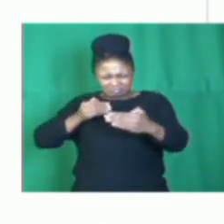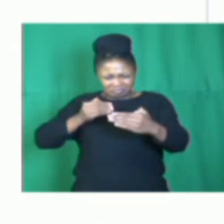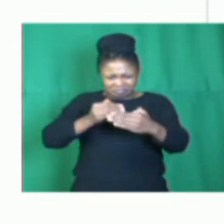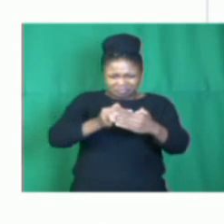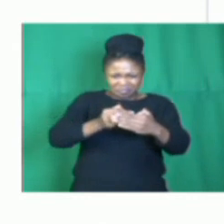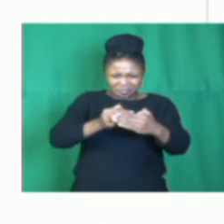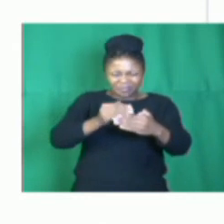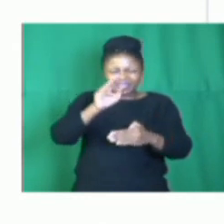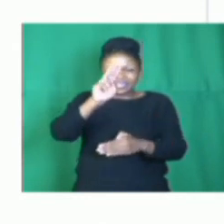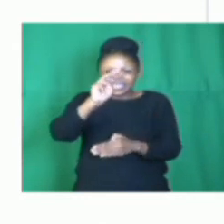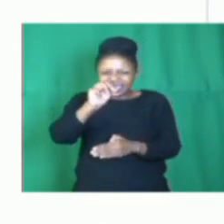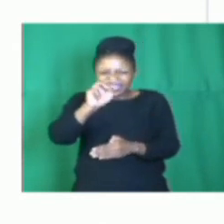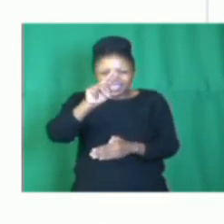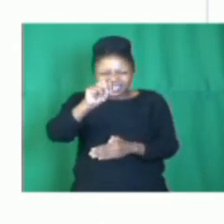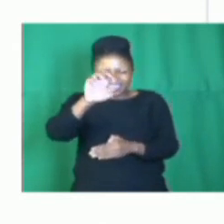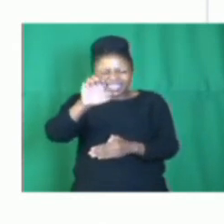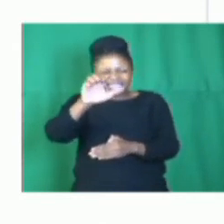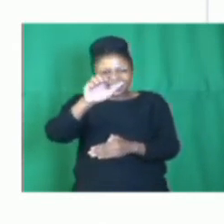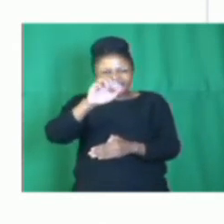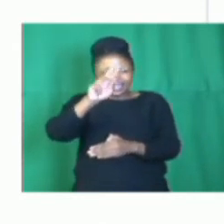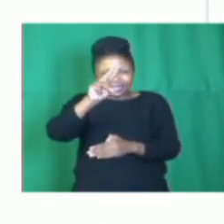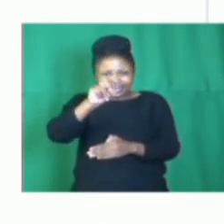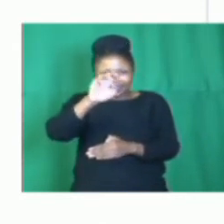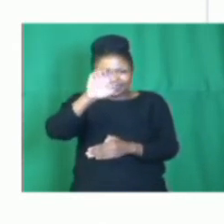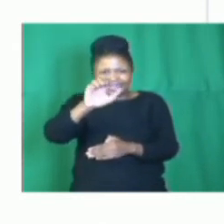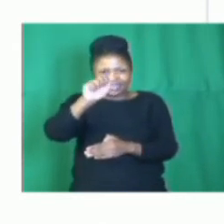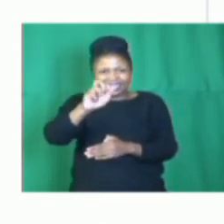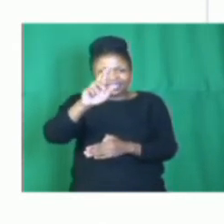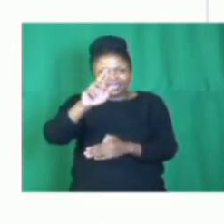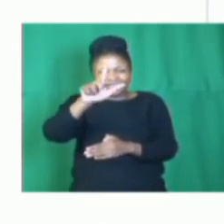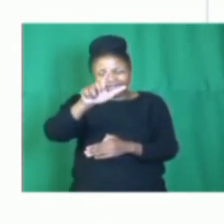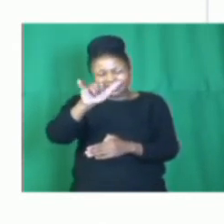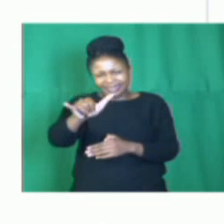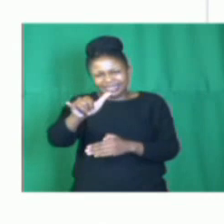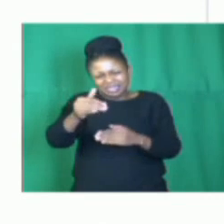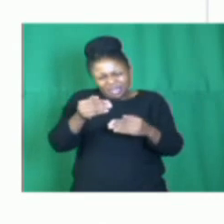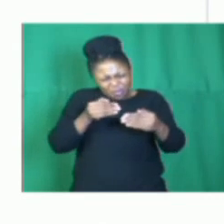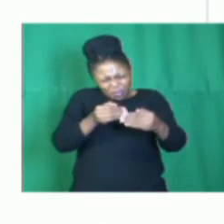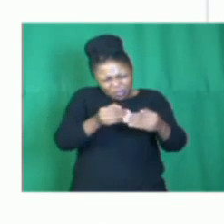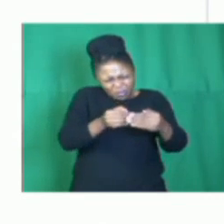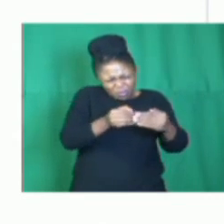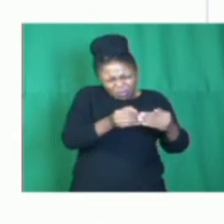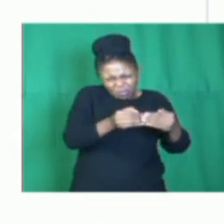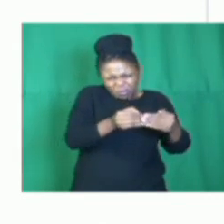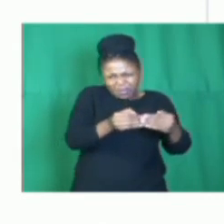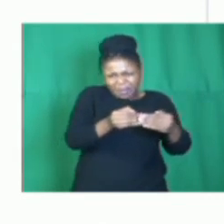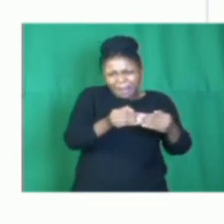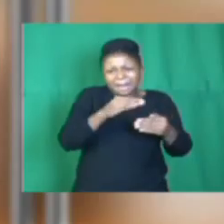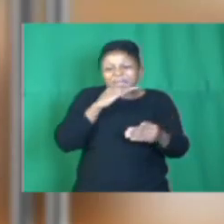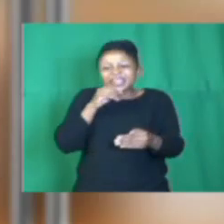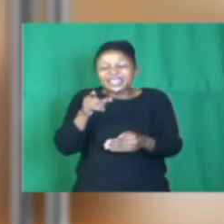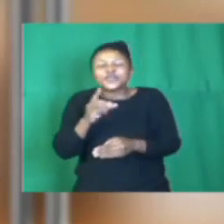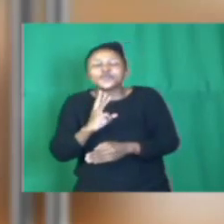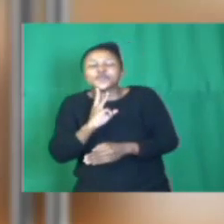approximately, about, etc. There are so many of them. These words of